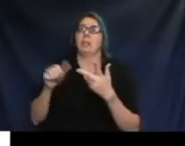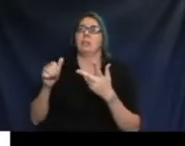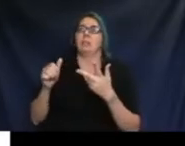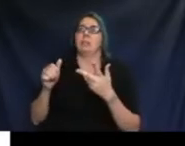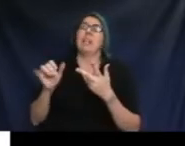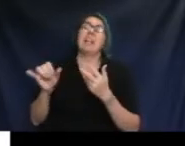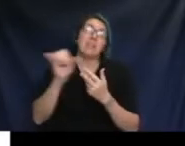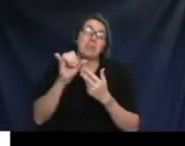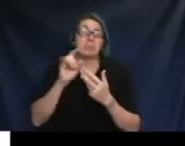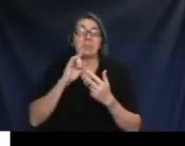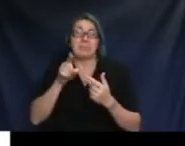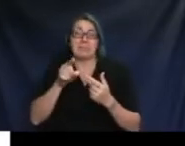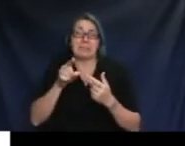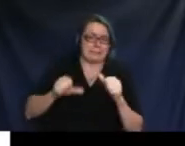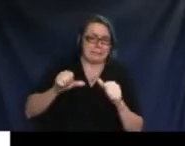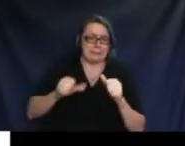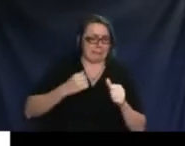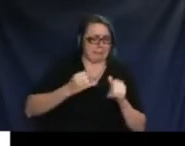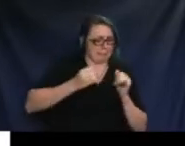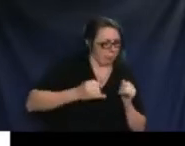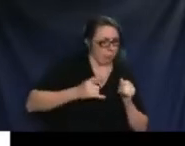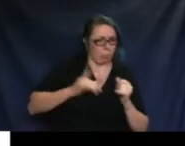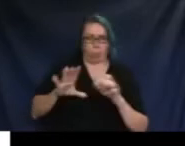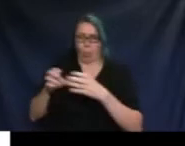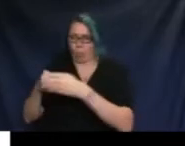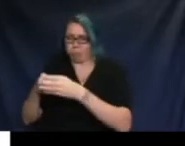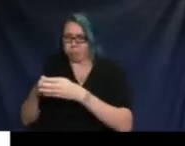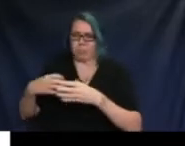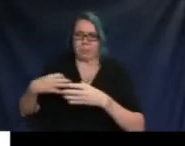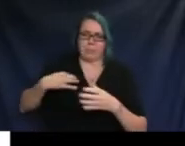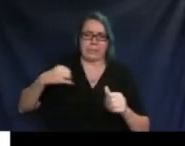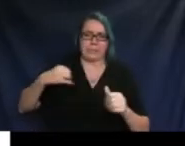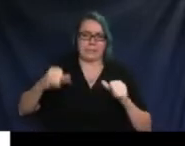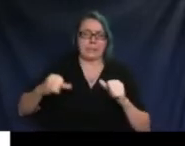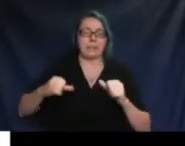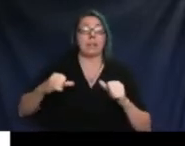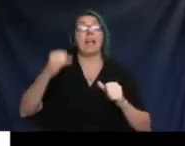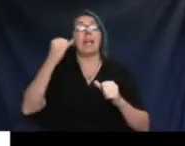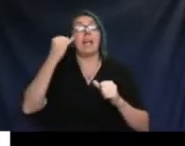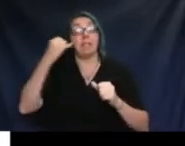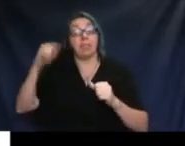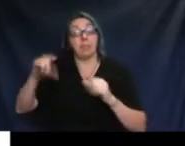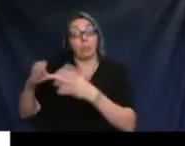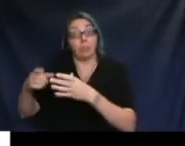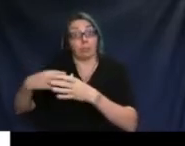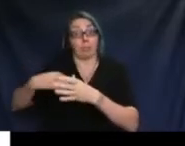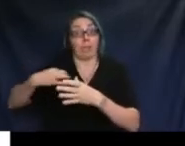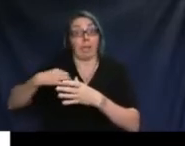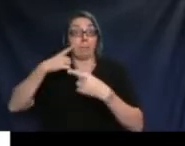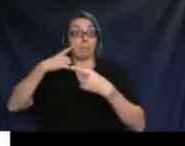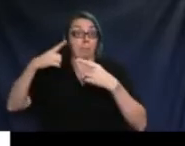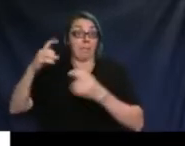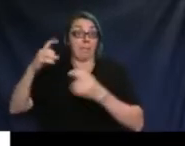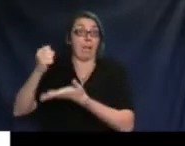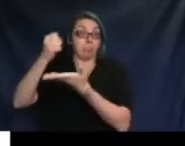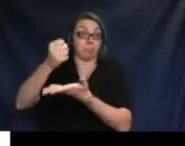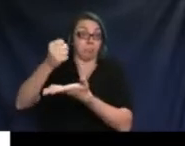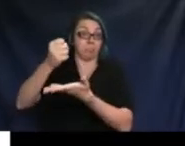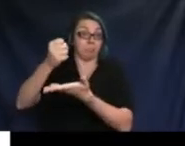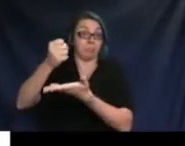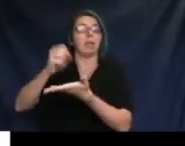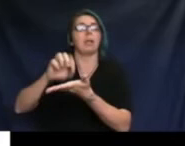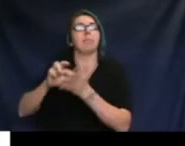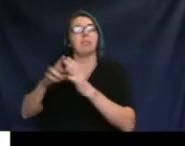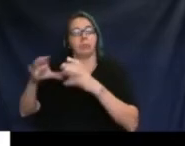is that you will, if you get the grant, you will need to go and get a bank account set up in that collective name with a